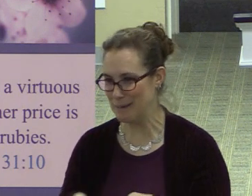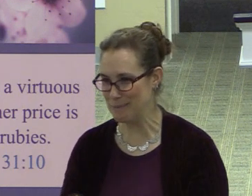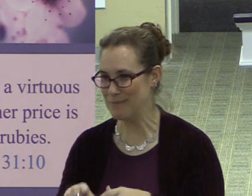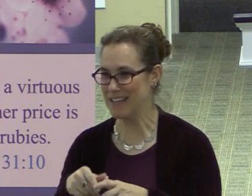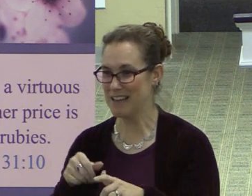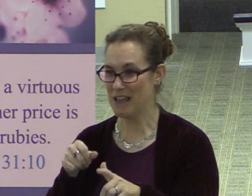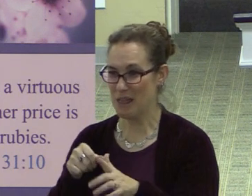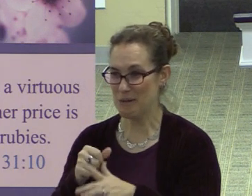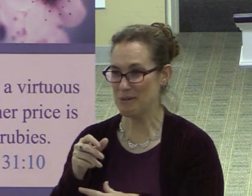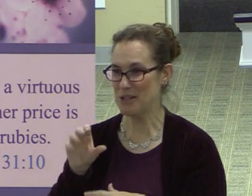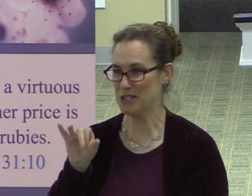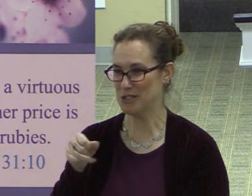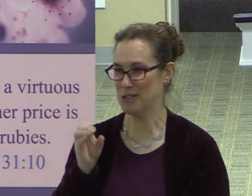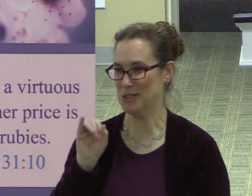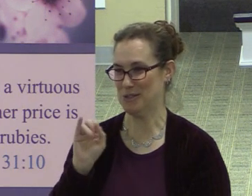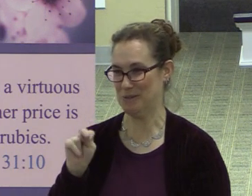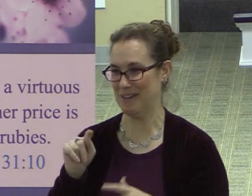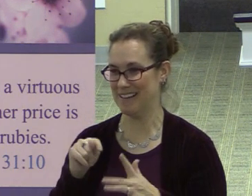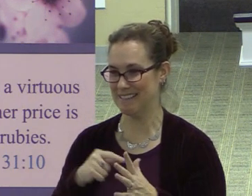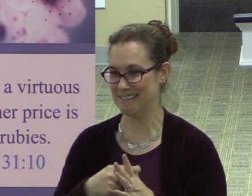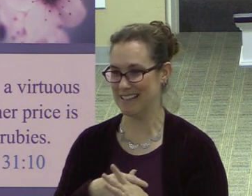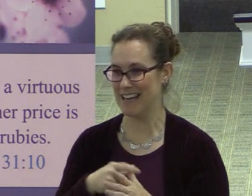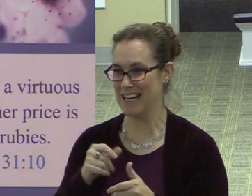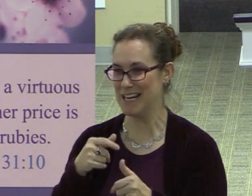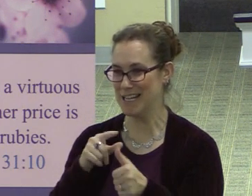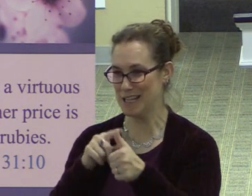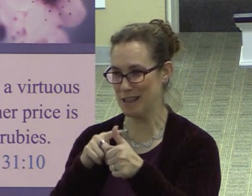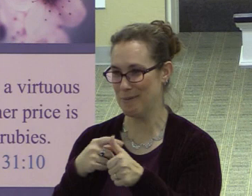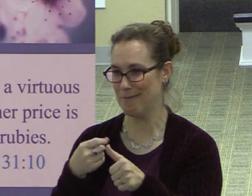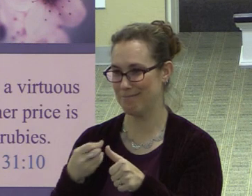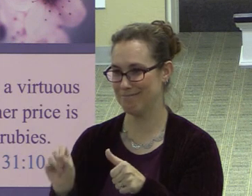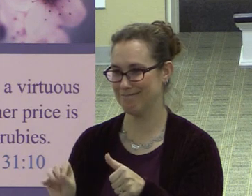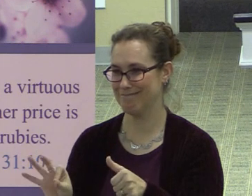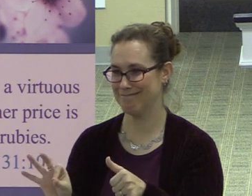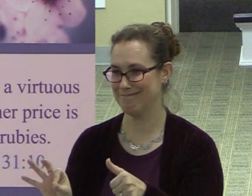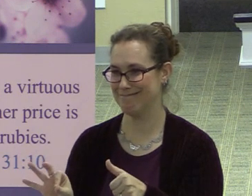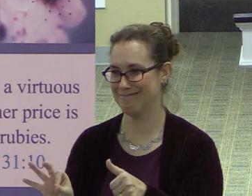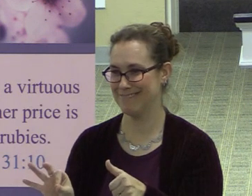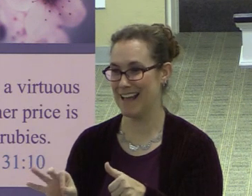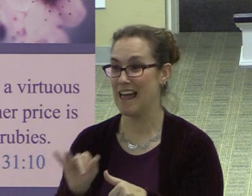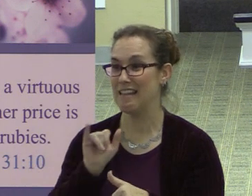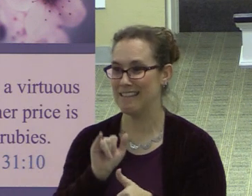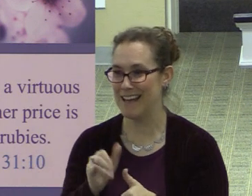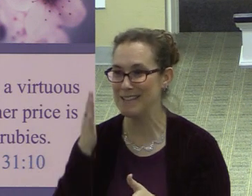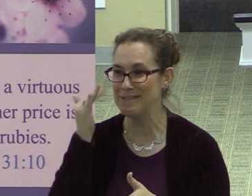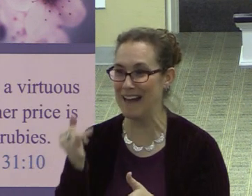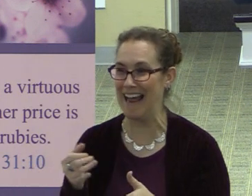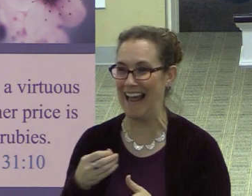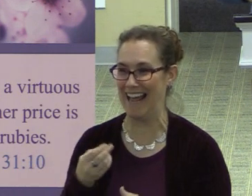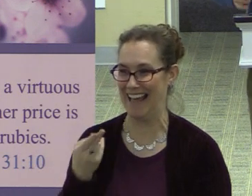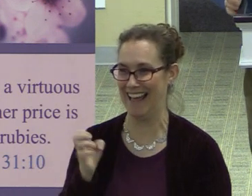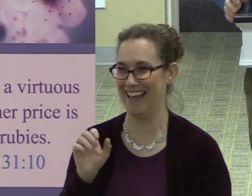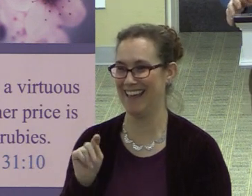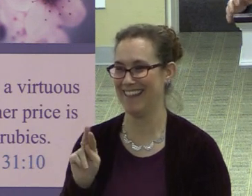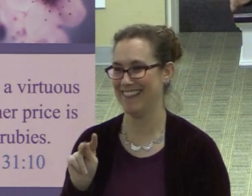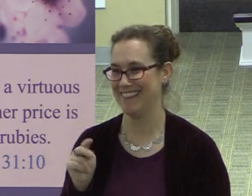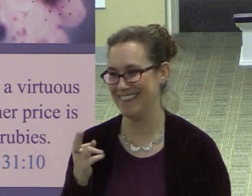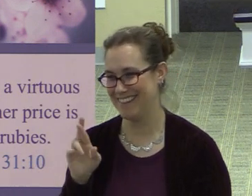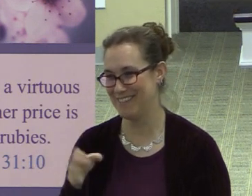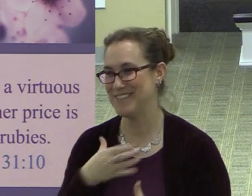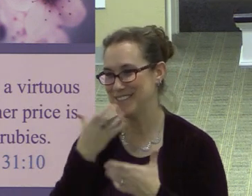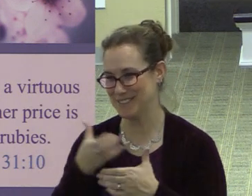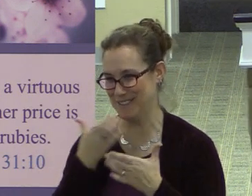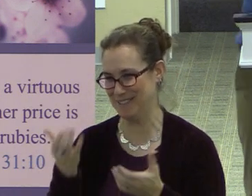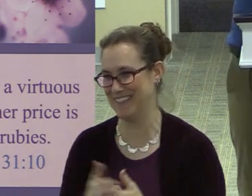his joint capsule. And the thumb went. That's why Heather was screaming.